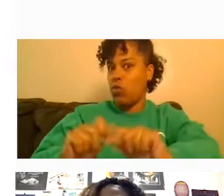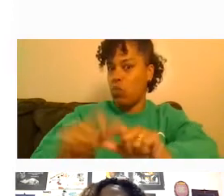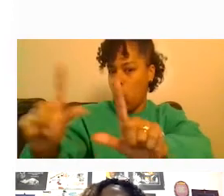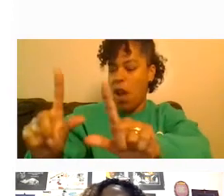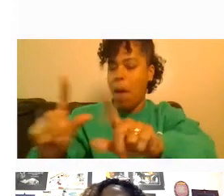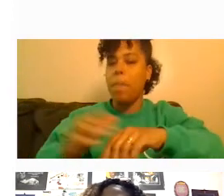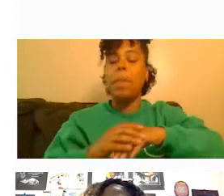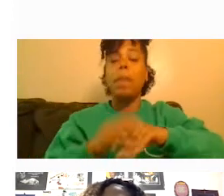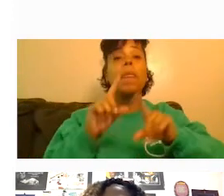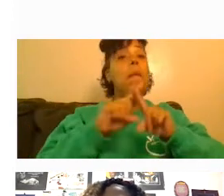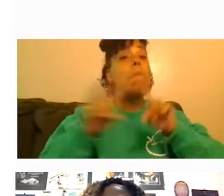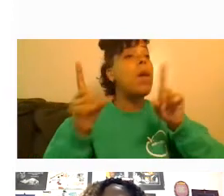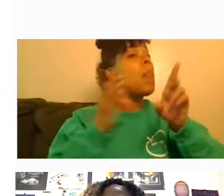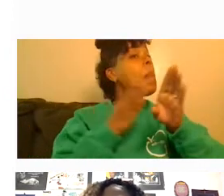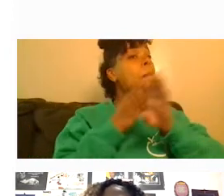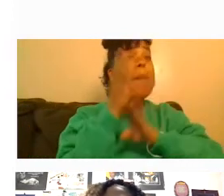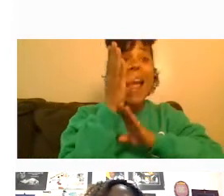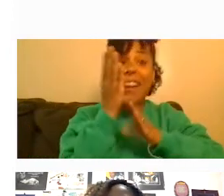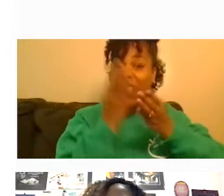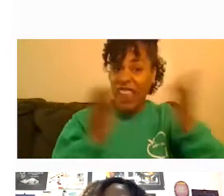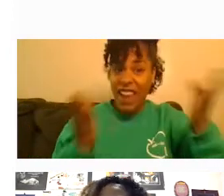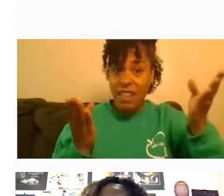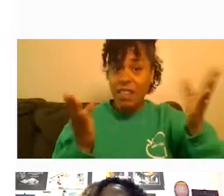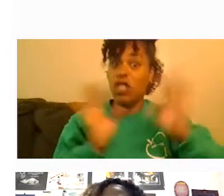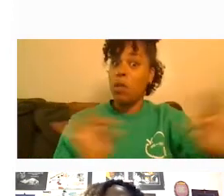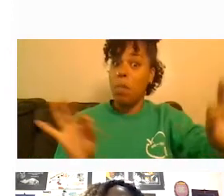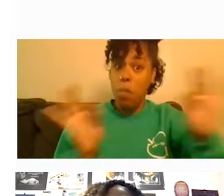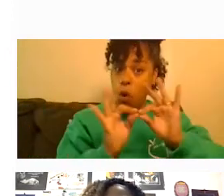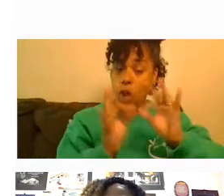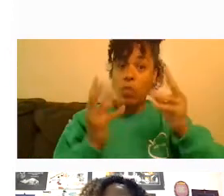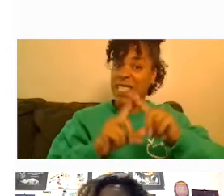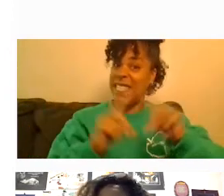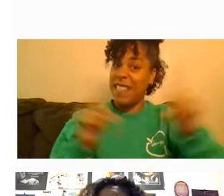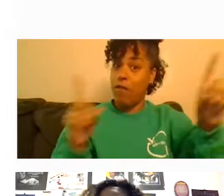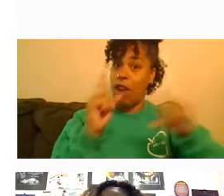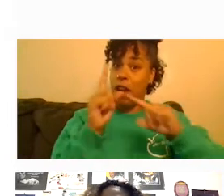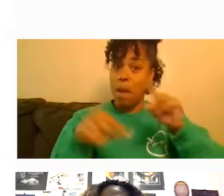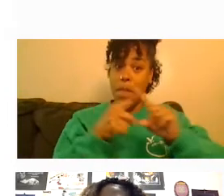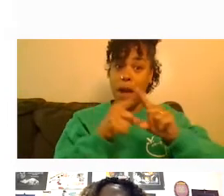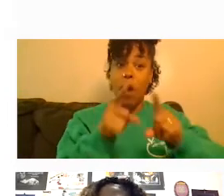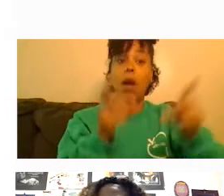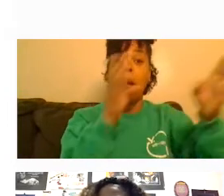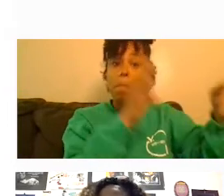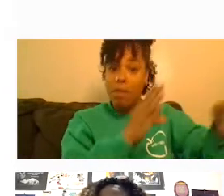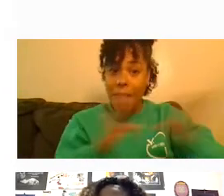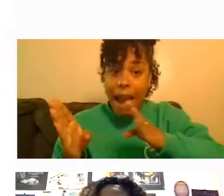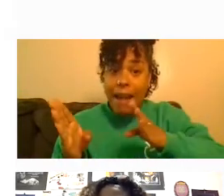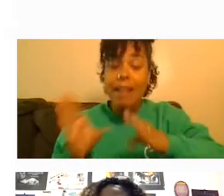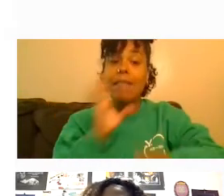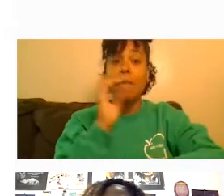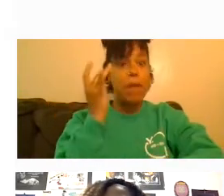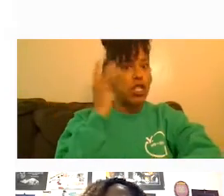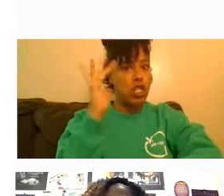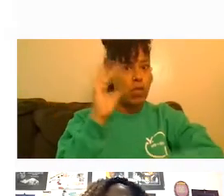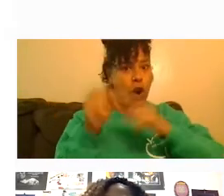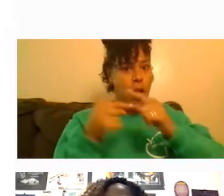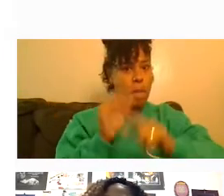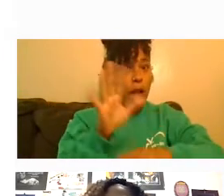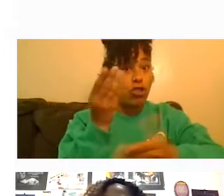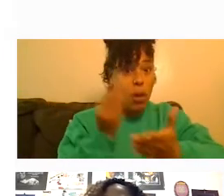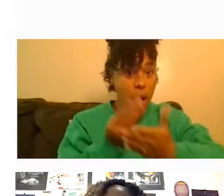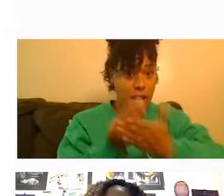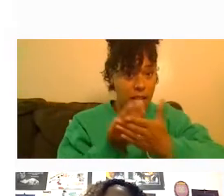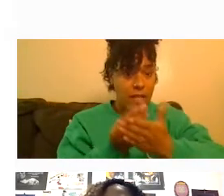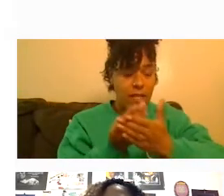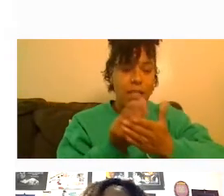you to hear this clear now, the main thing that's different about planning and being smart about your money is that you do need